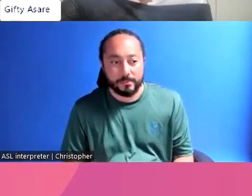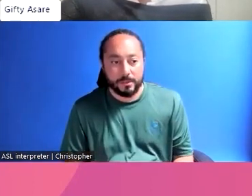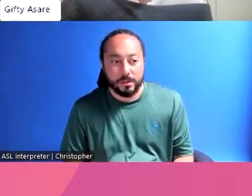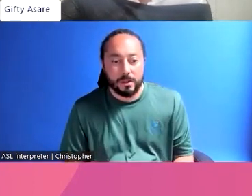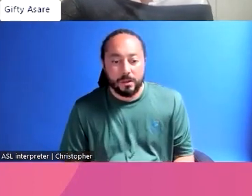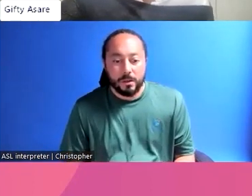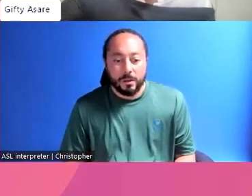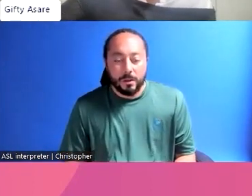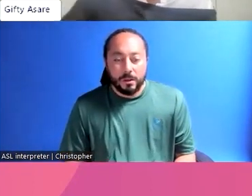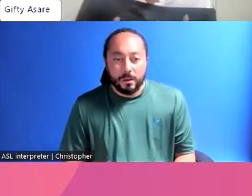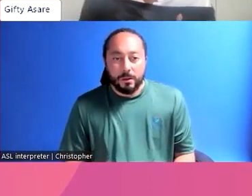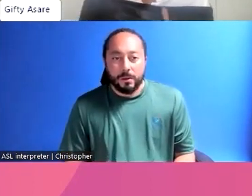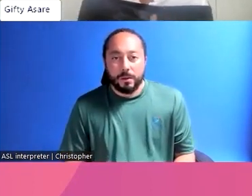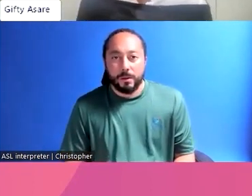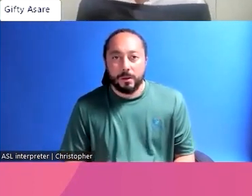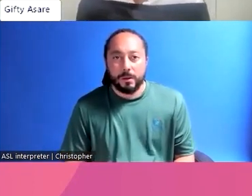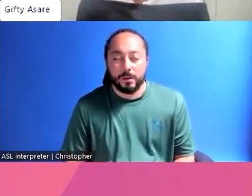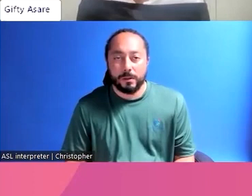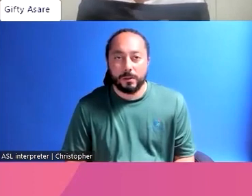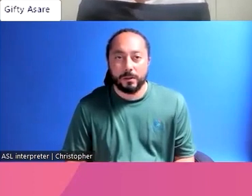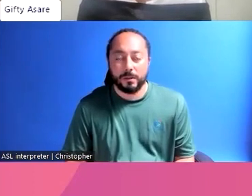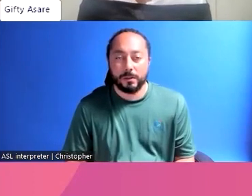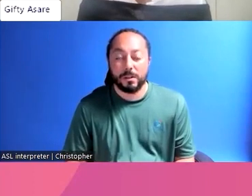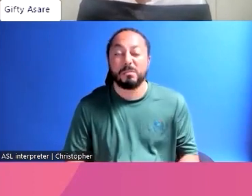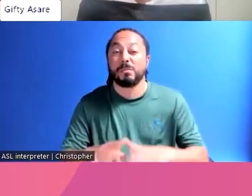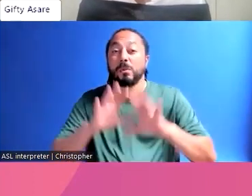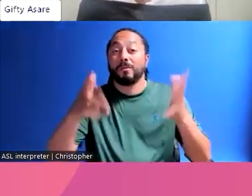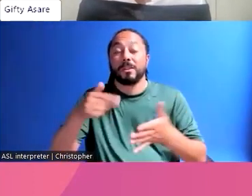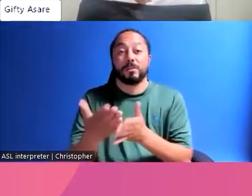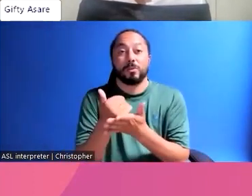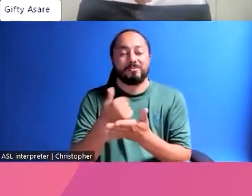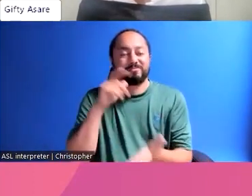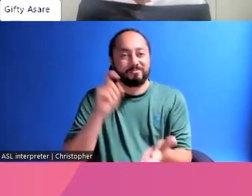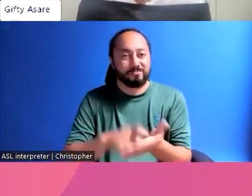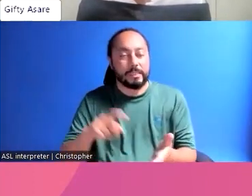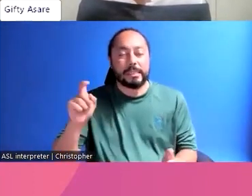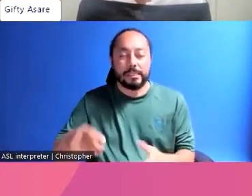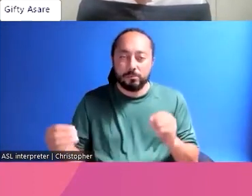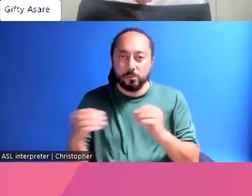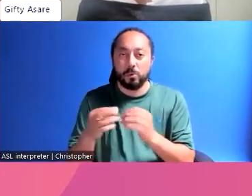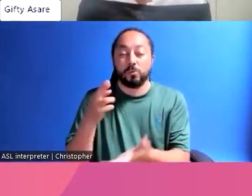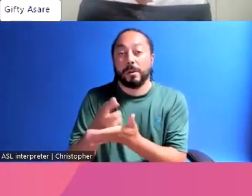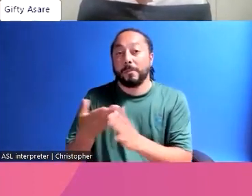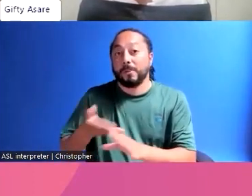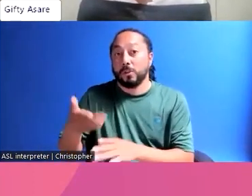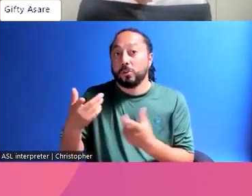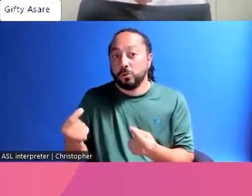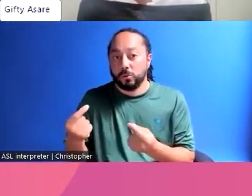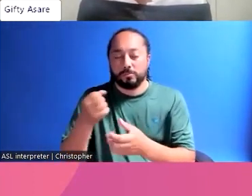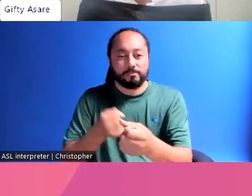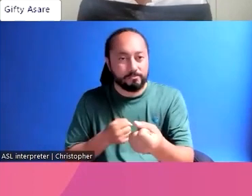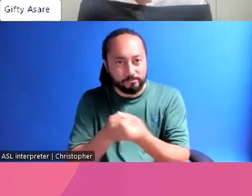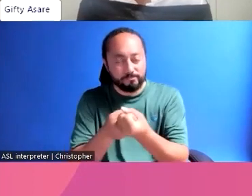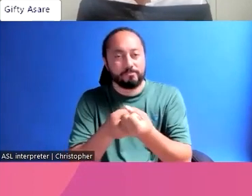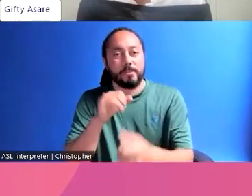But all in all, what we found in this scoping review was that there is a recognized need for rehab professionals to support IPV survivors